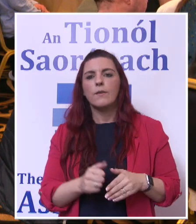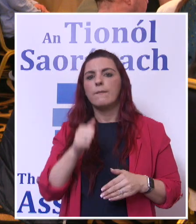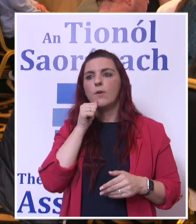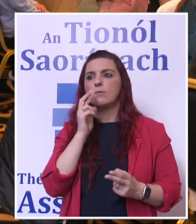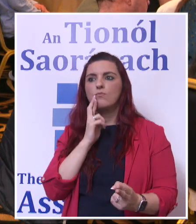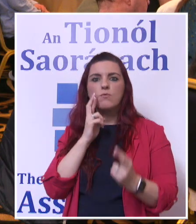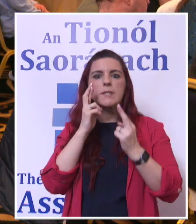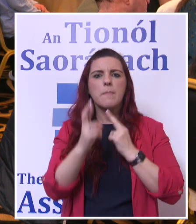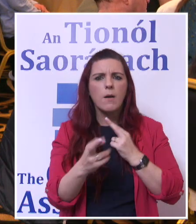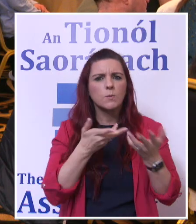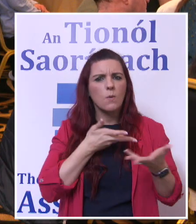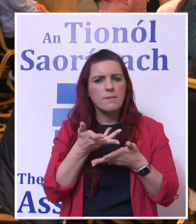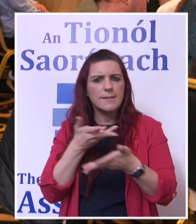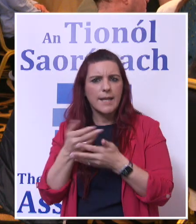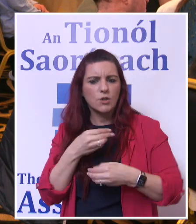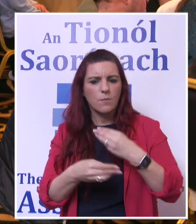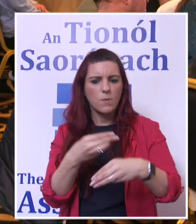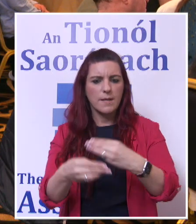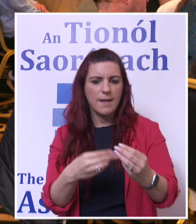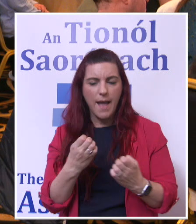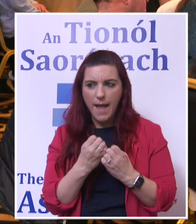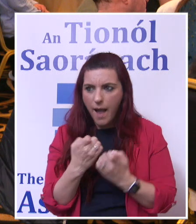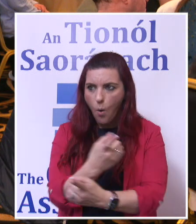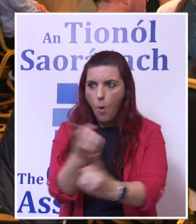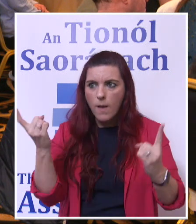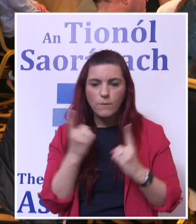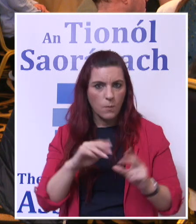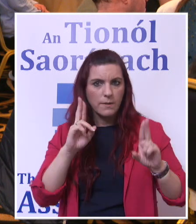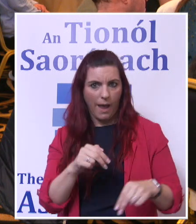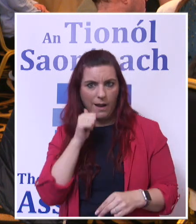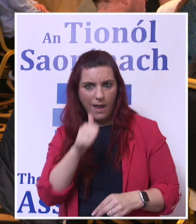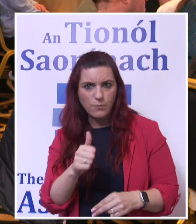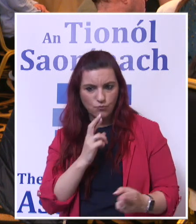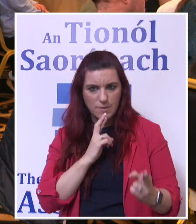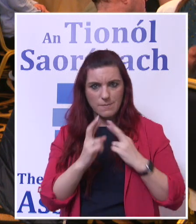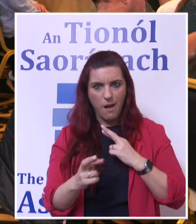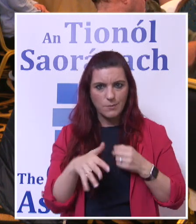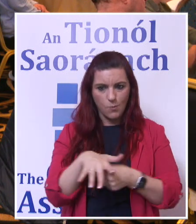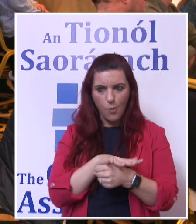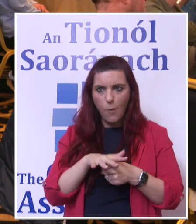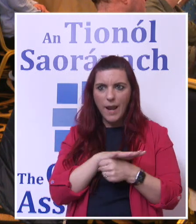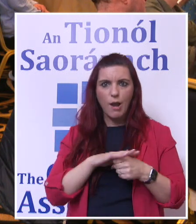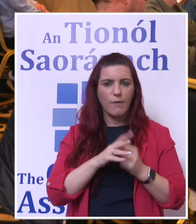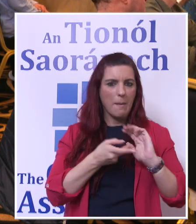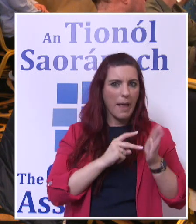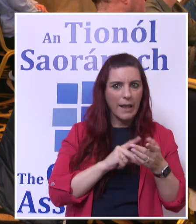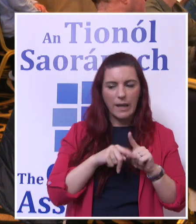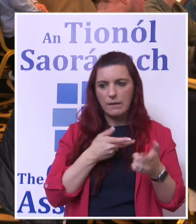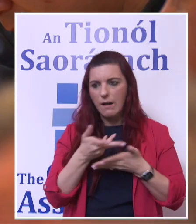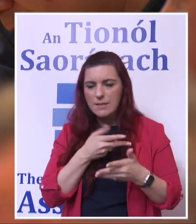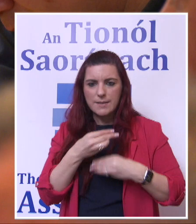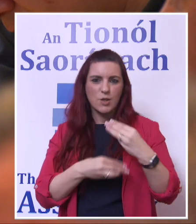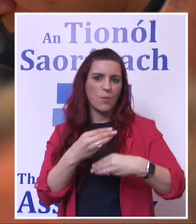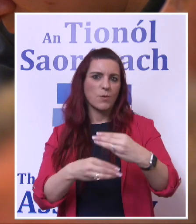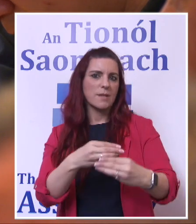to consultations. Every single one of you is entitled to get involved in local area planning and all of this. There are